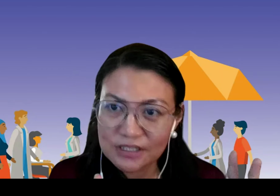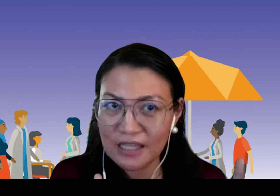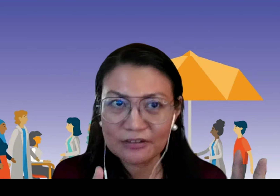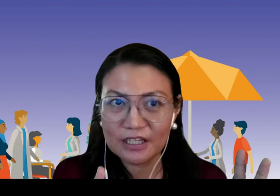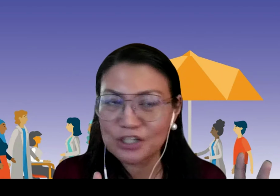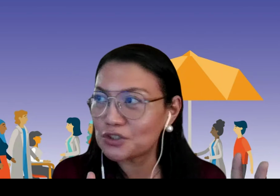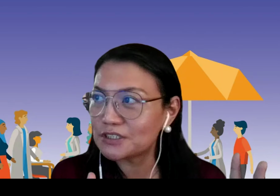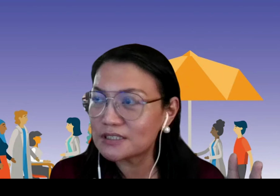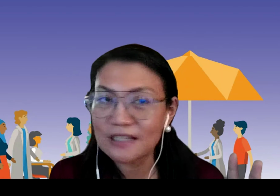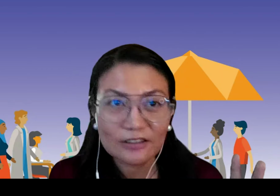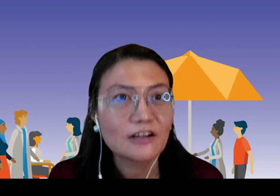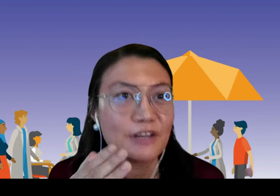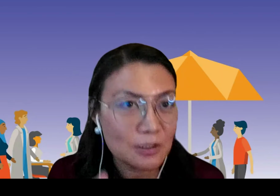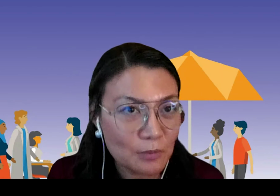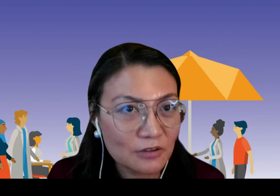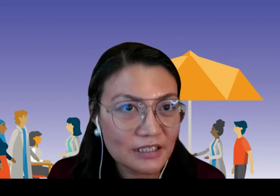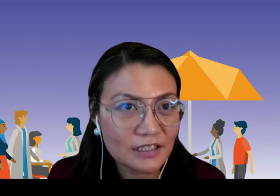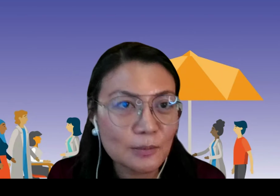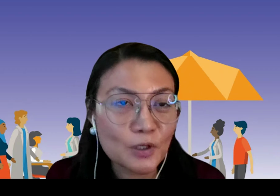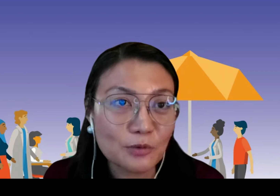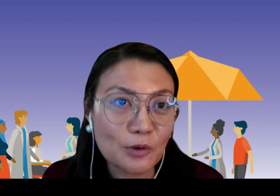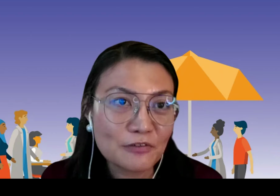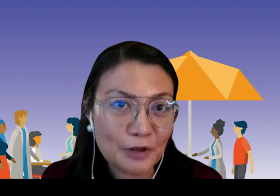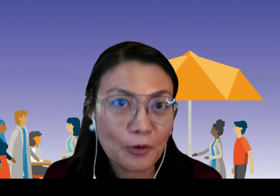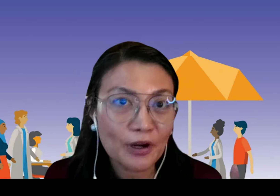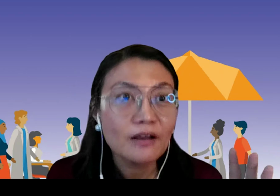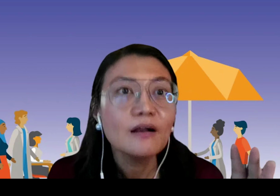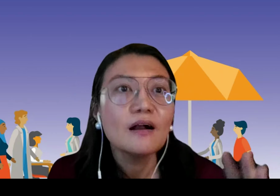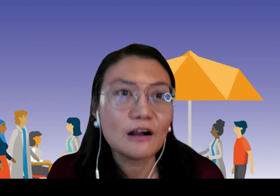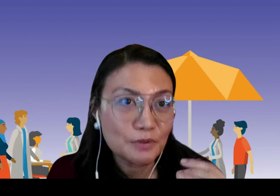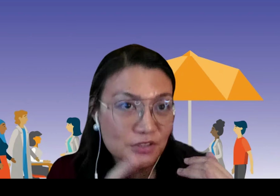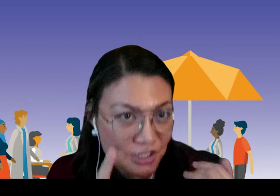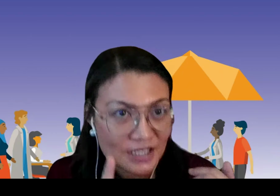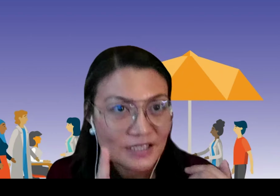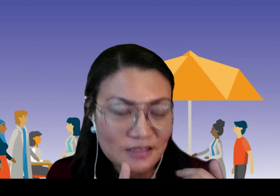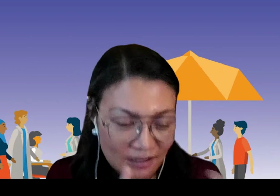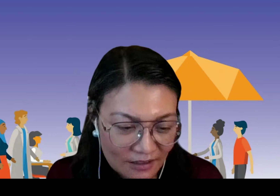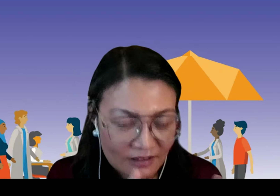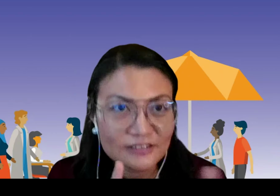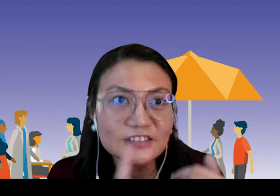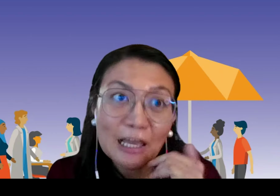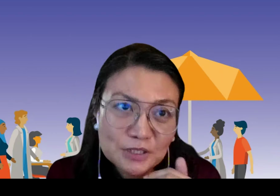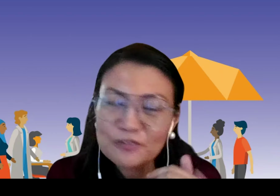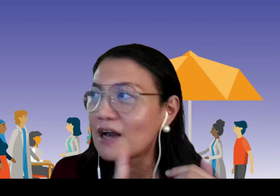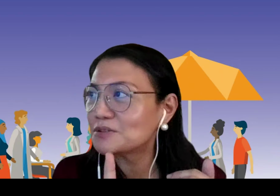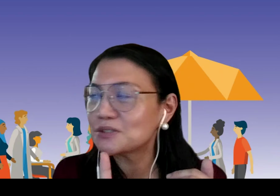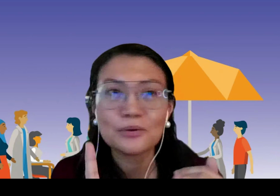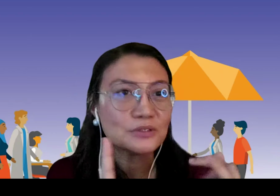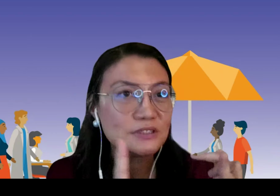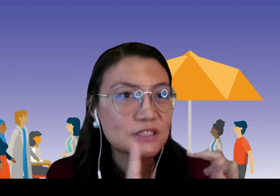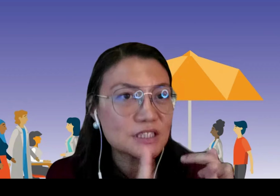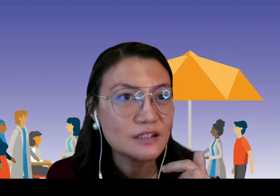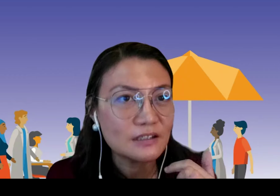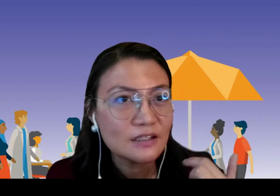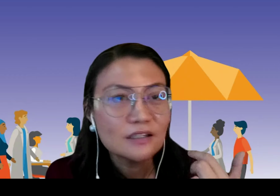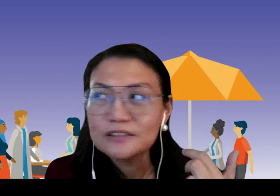various disaggregations that are available already in the monitoring framework, such as types of